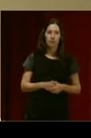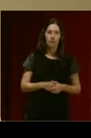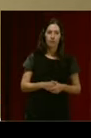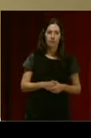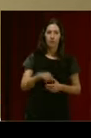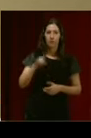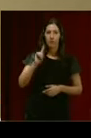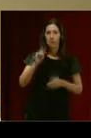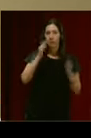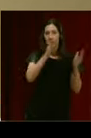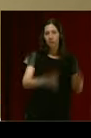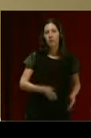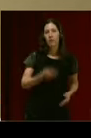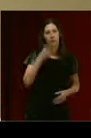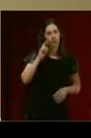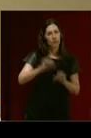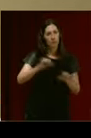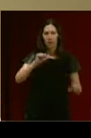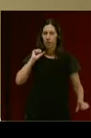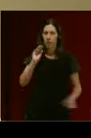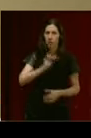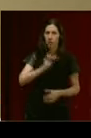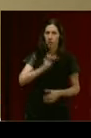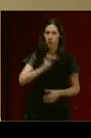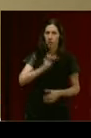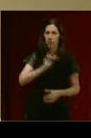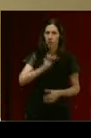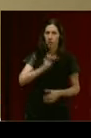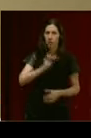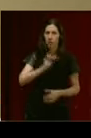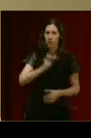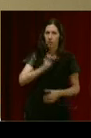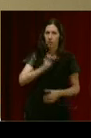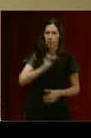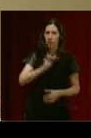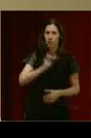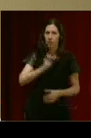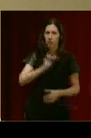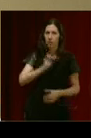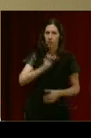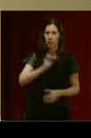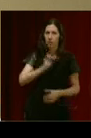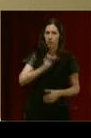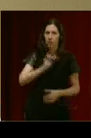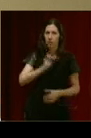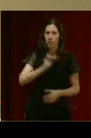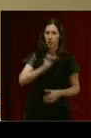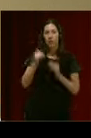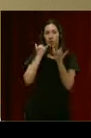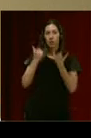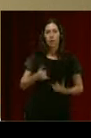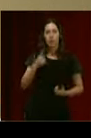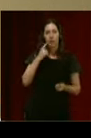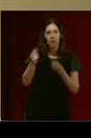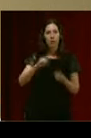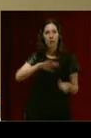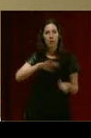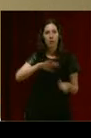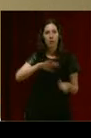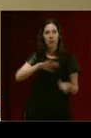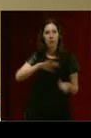CNPq, and he has extensive background in the field of